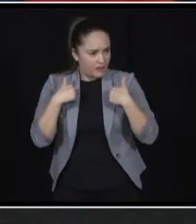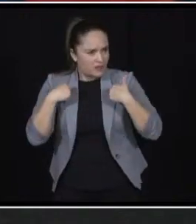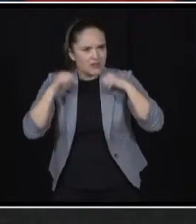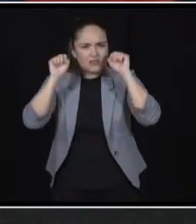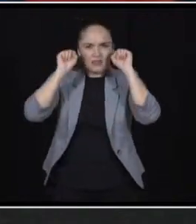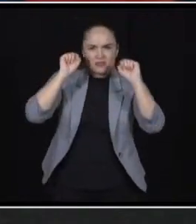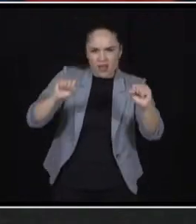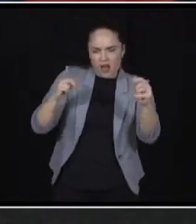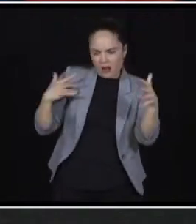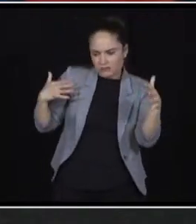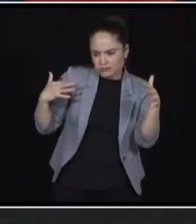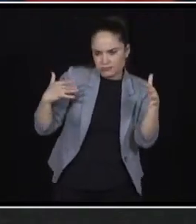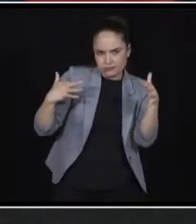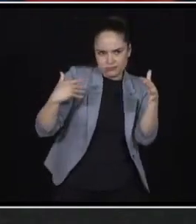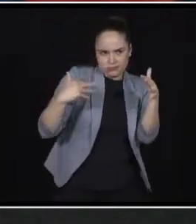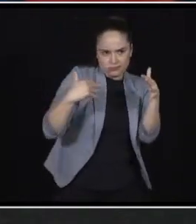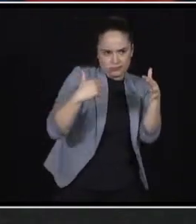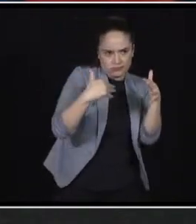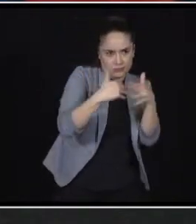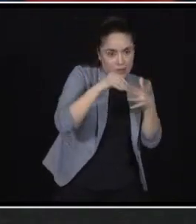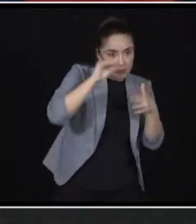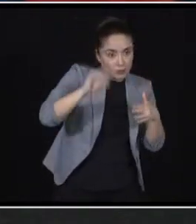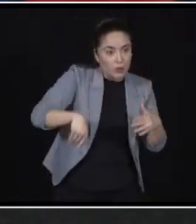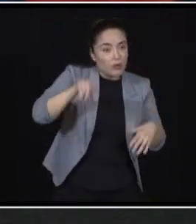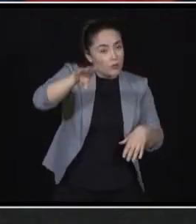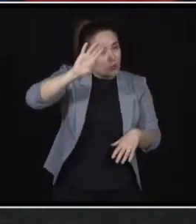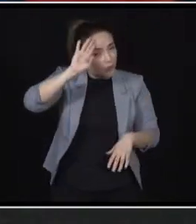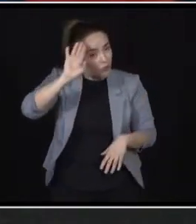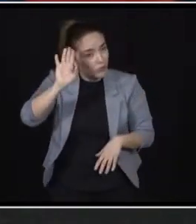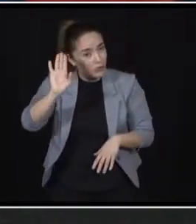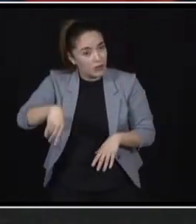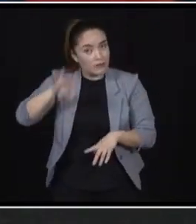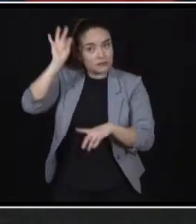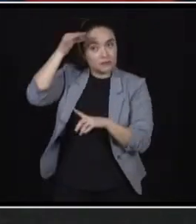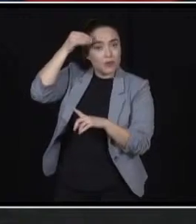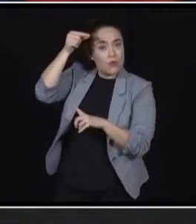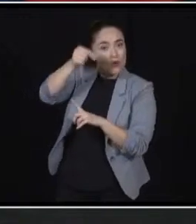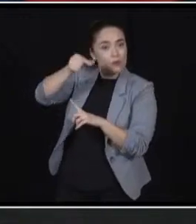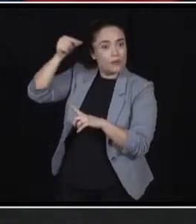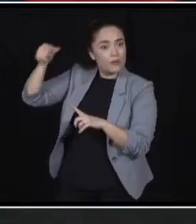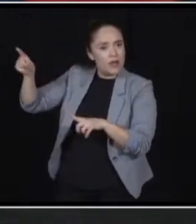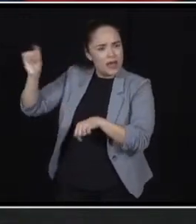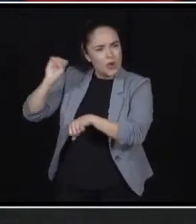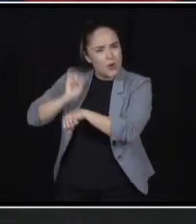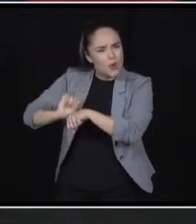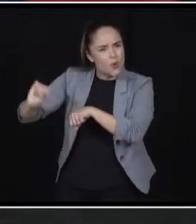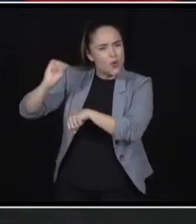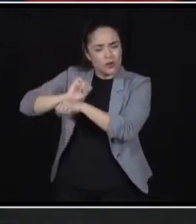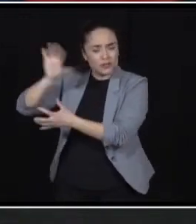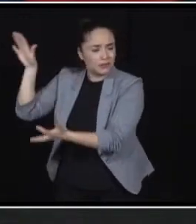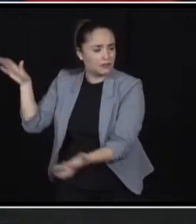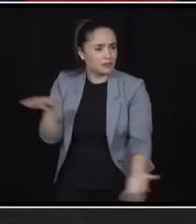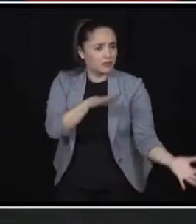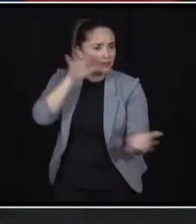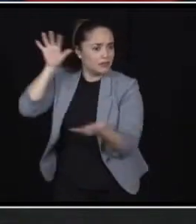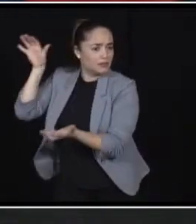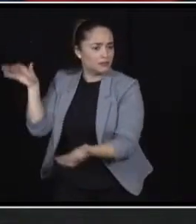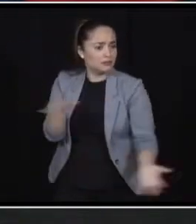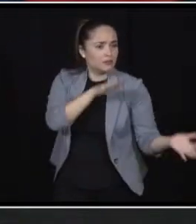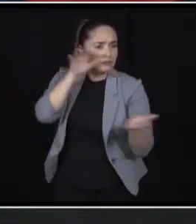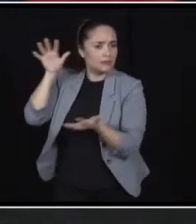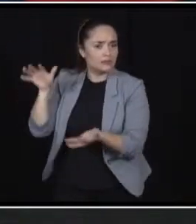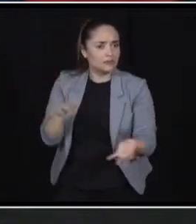getting the vaccines, but I'm going to tell you the numbers. We have 2.8 million appointments booked with